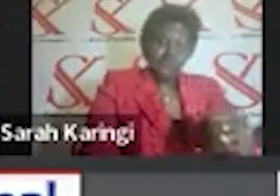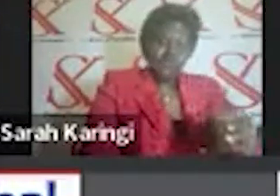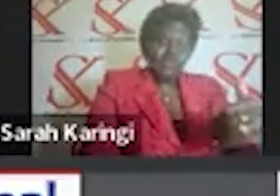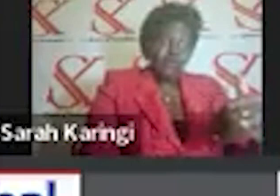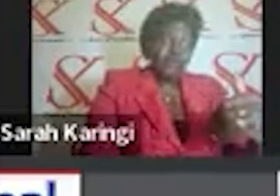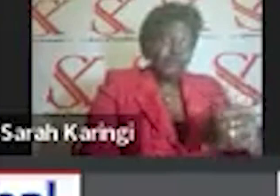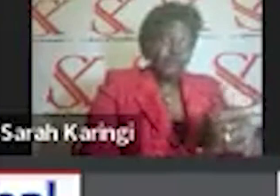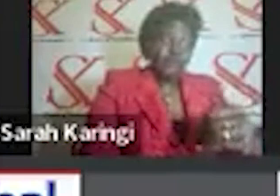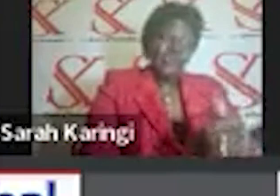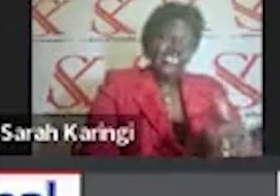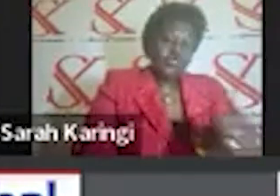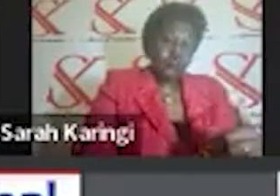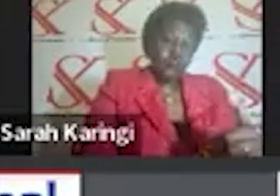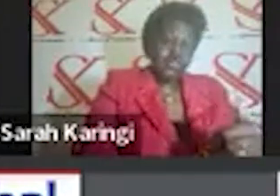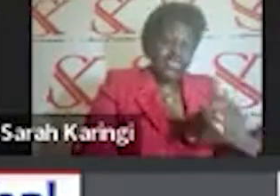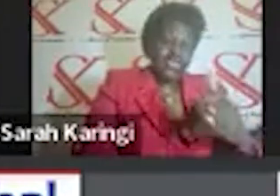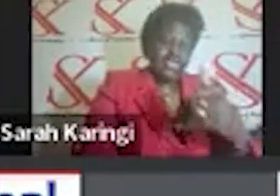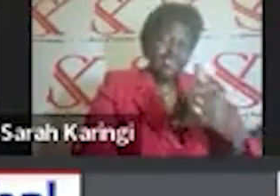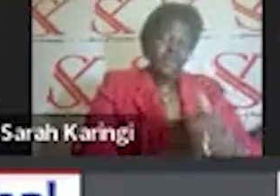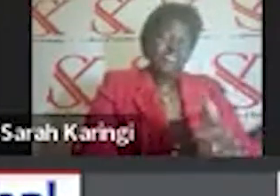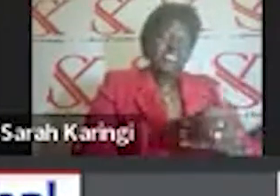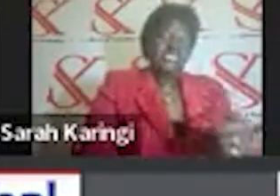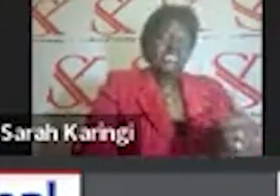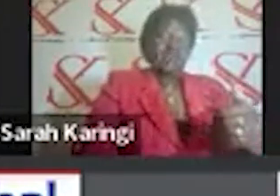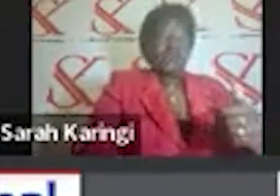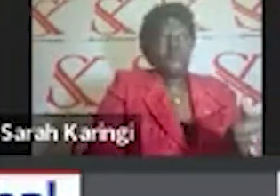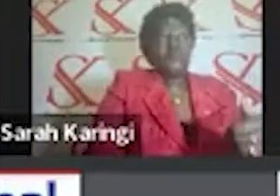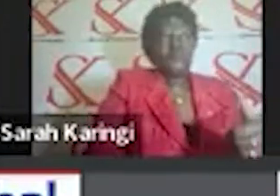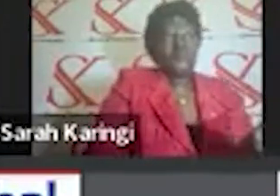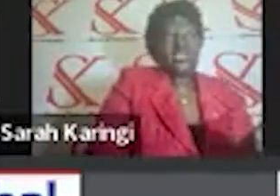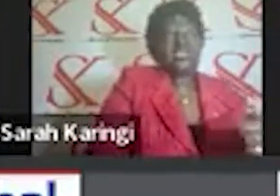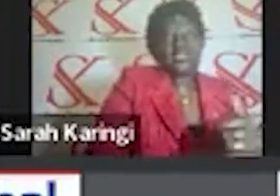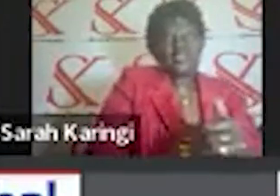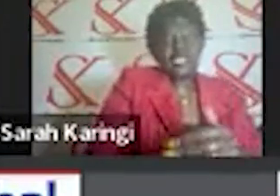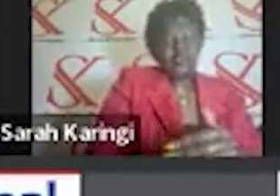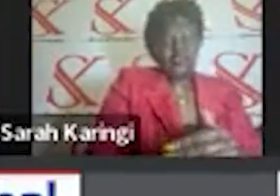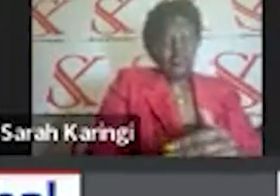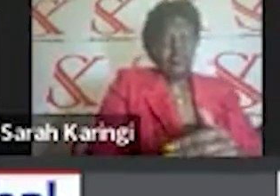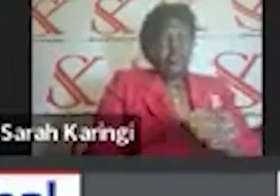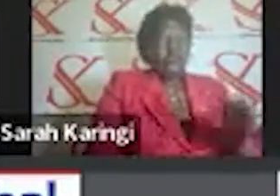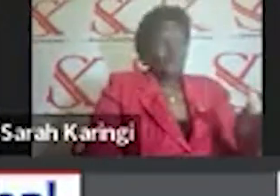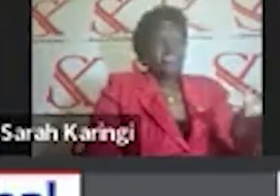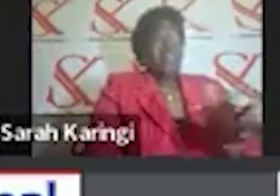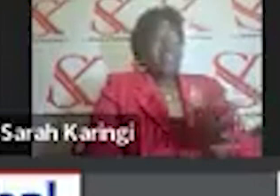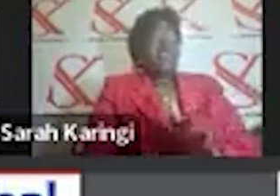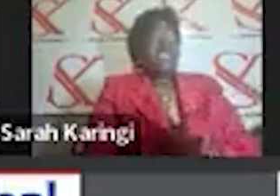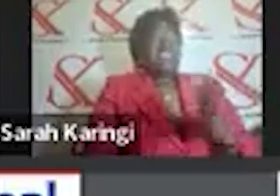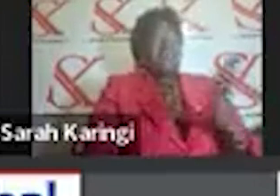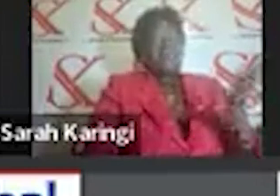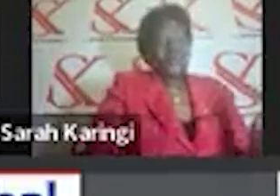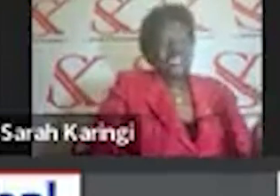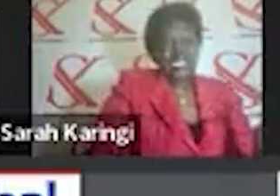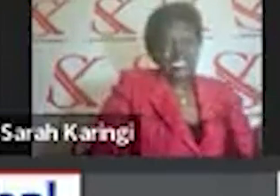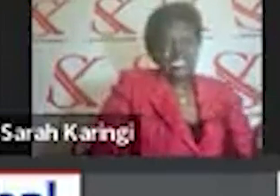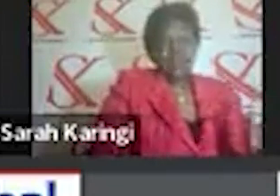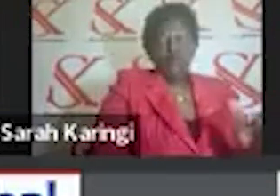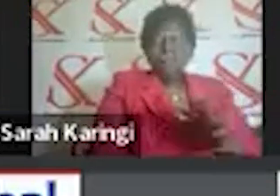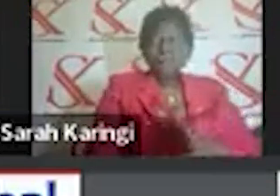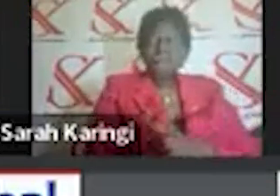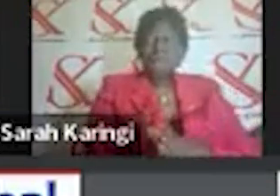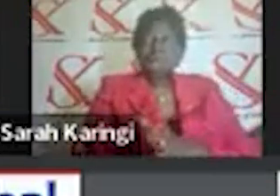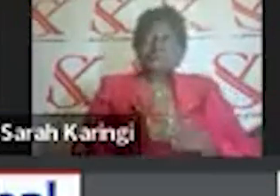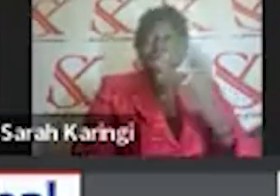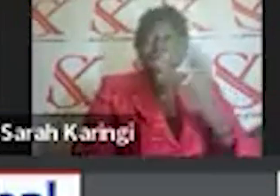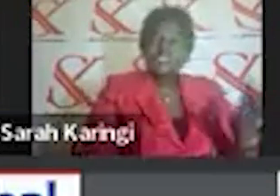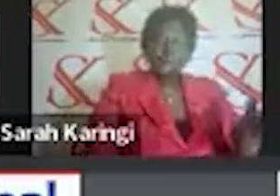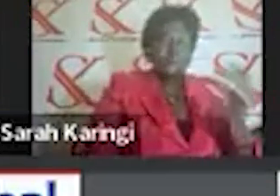probably I focus on, say I promise that I will call you tomorrow at around 10 o'clock, or if I forget, I call you later, or if I